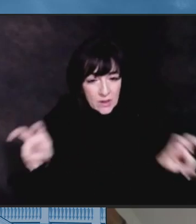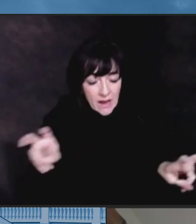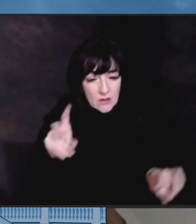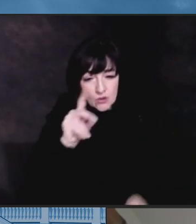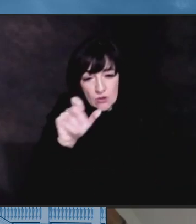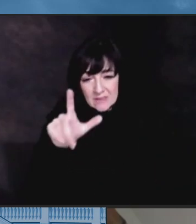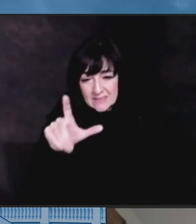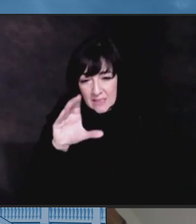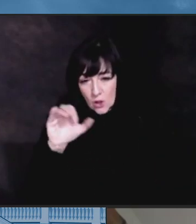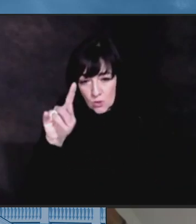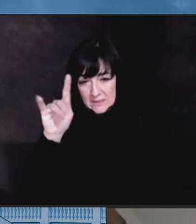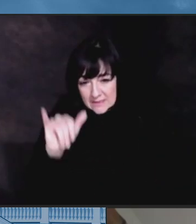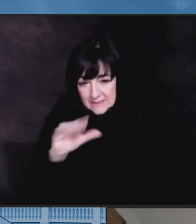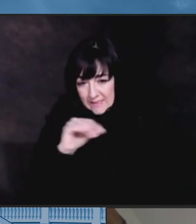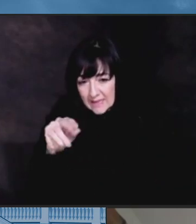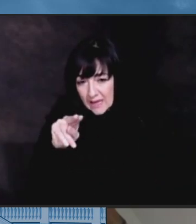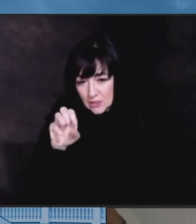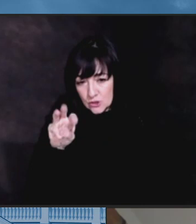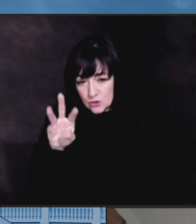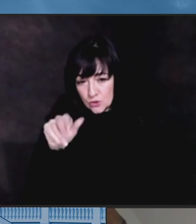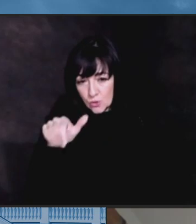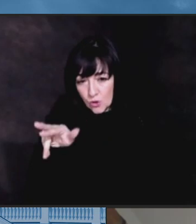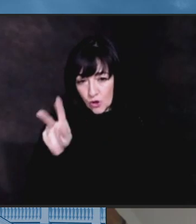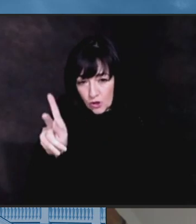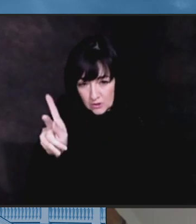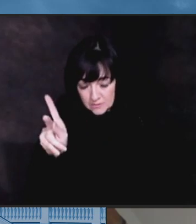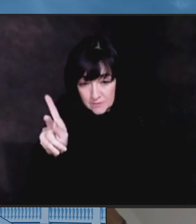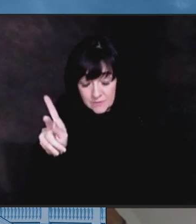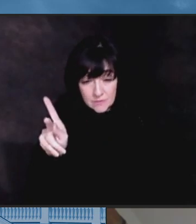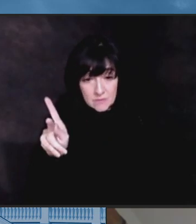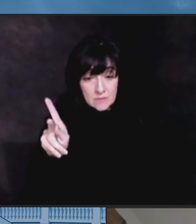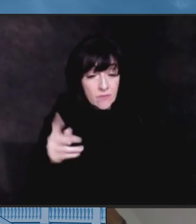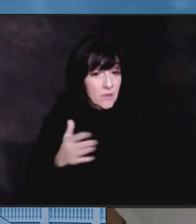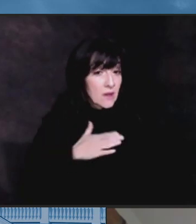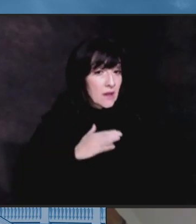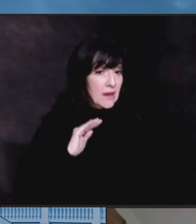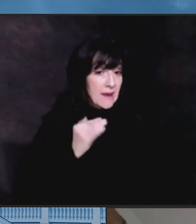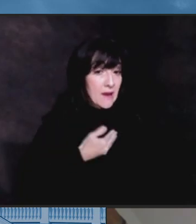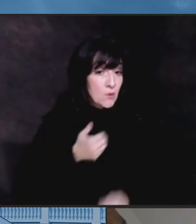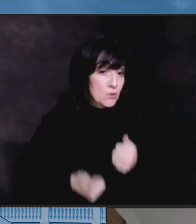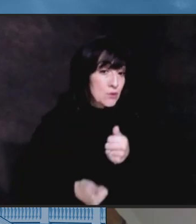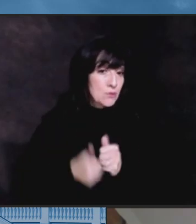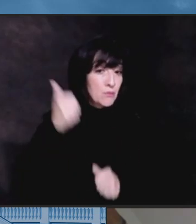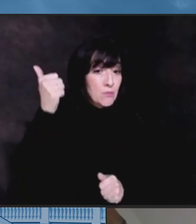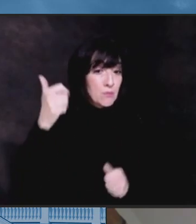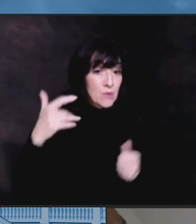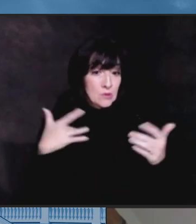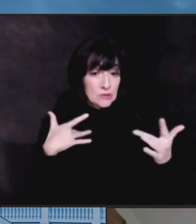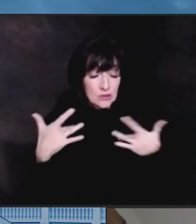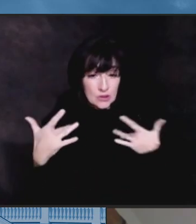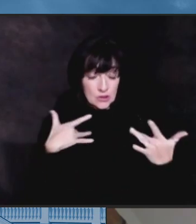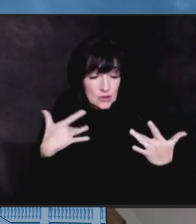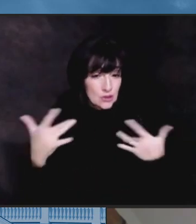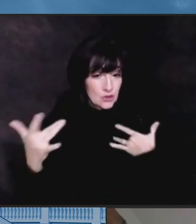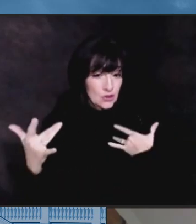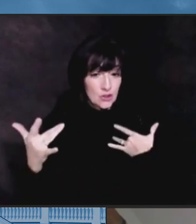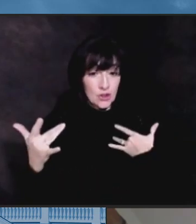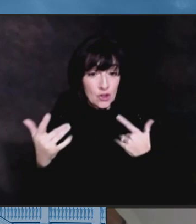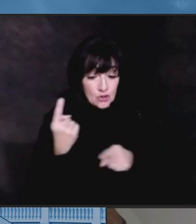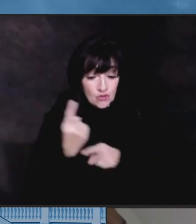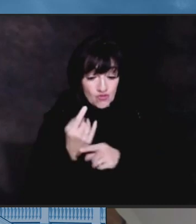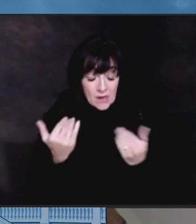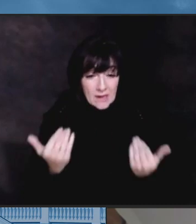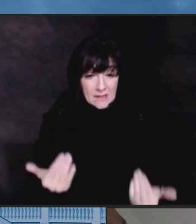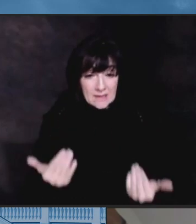and Newark. But where we're most concerned, and where I would consider the hottest spot of Delaware right now,